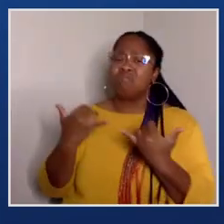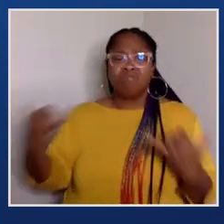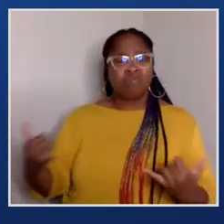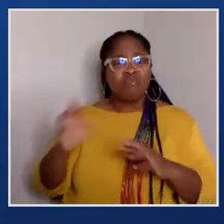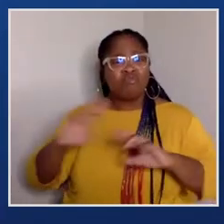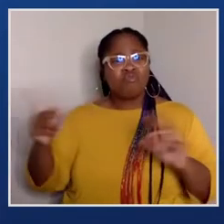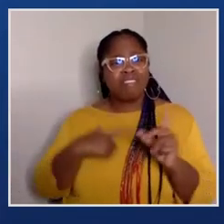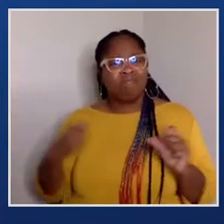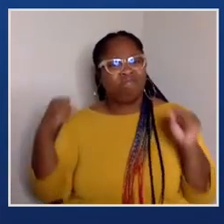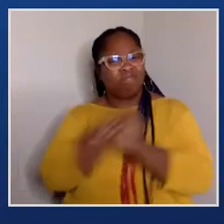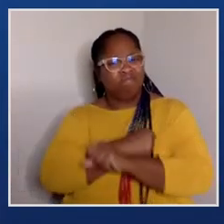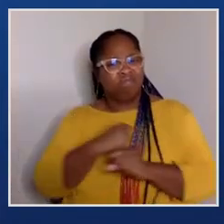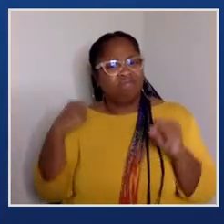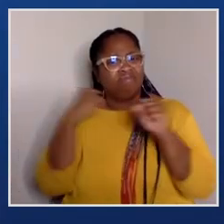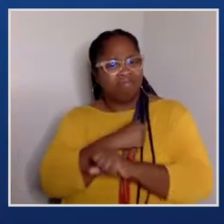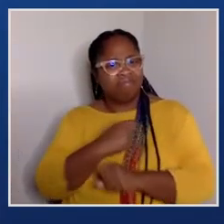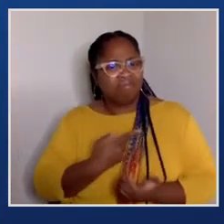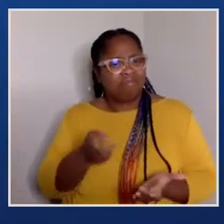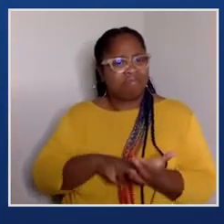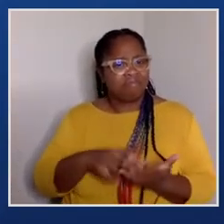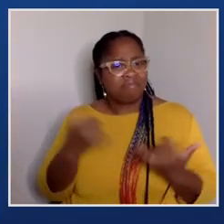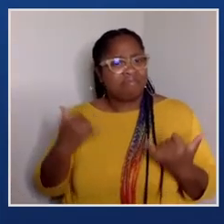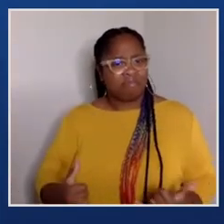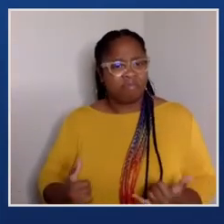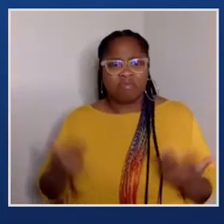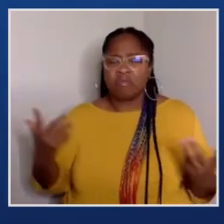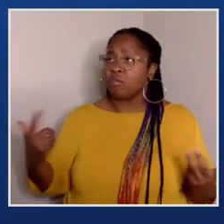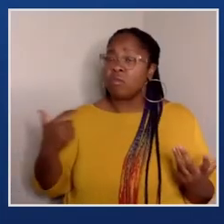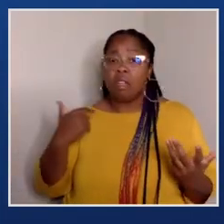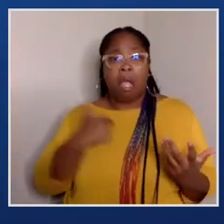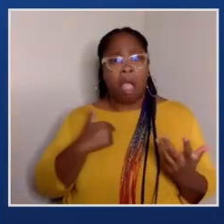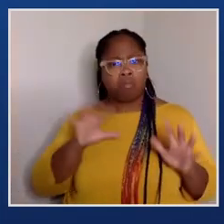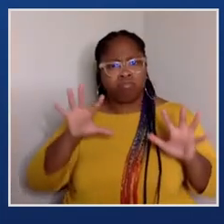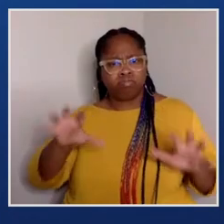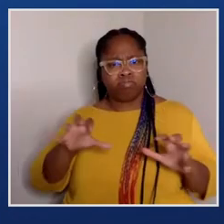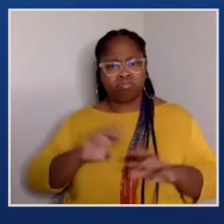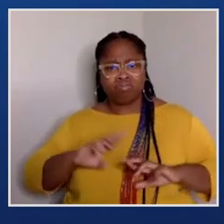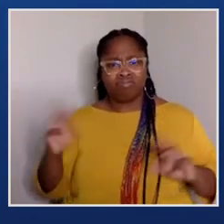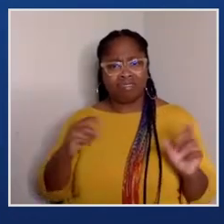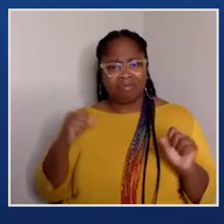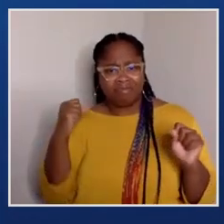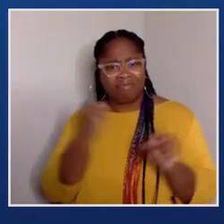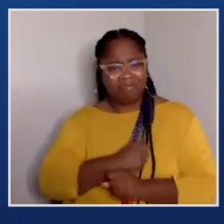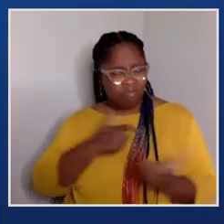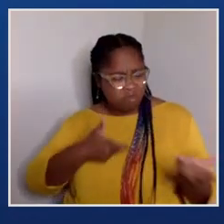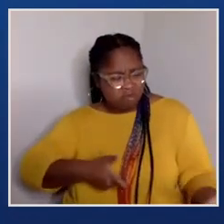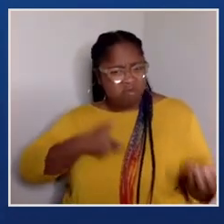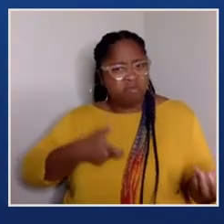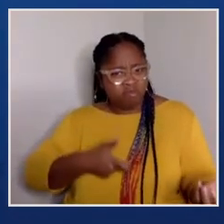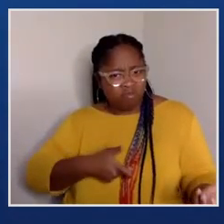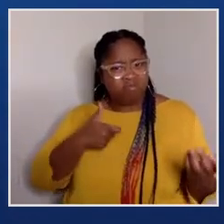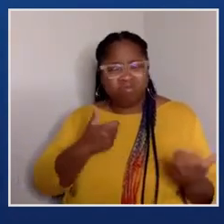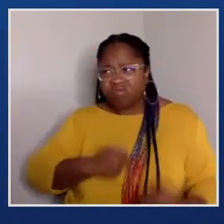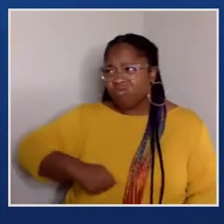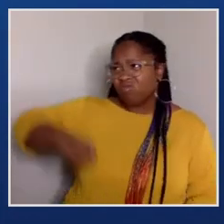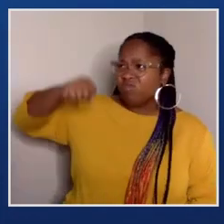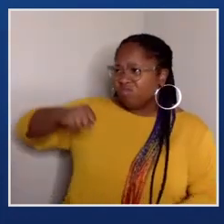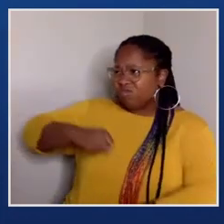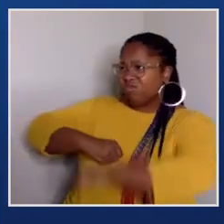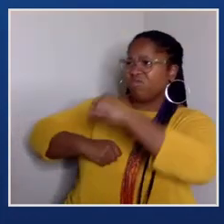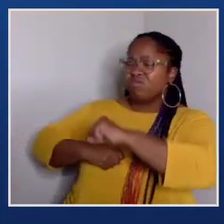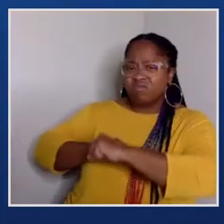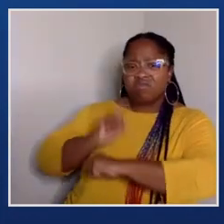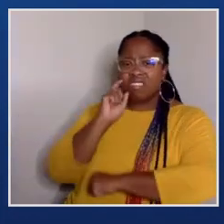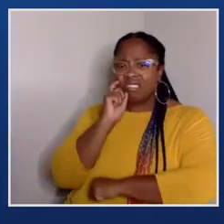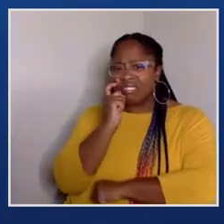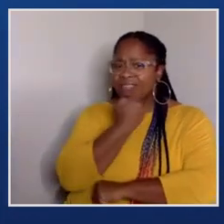in no stations. I'm gon' spaz, I'm a beast. And take them shots with my seats. And we got diamonds in our teeth, but